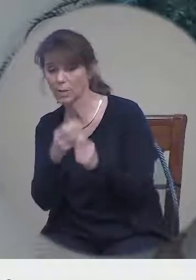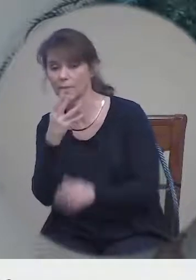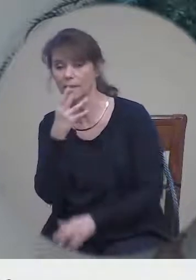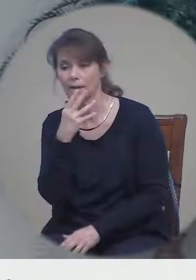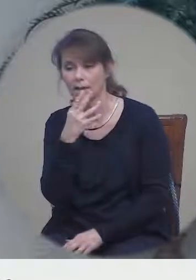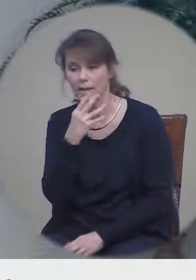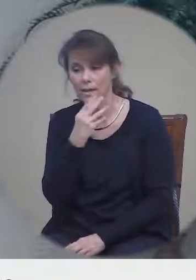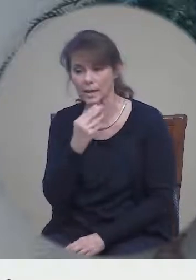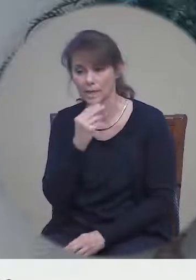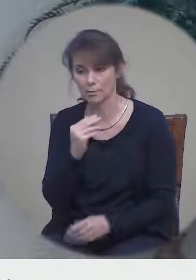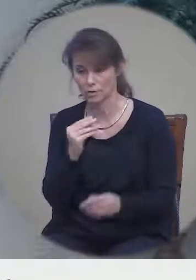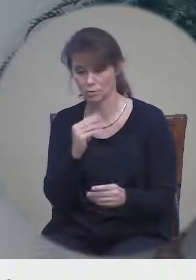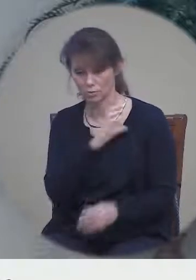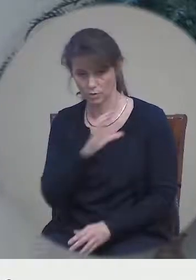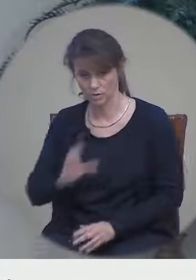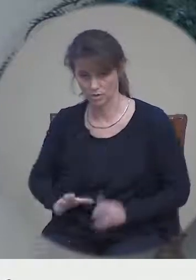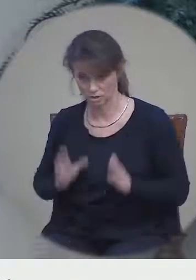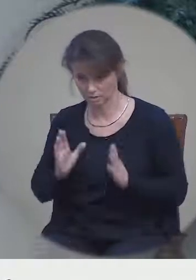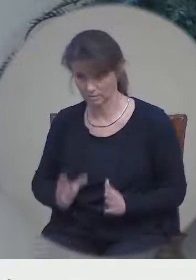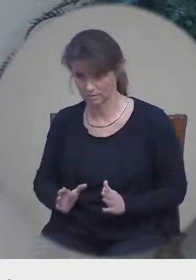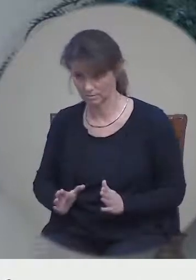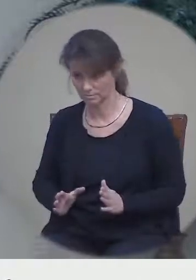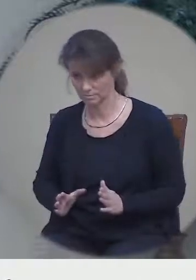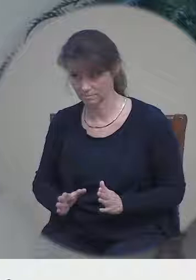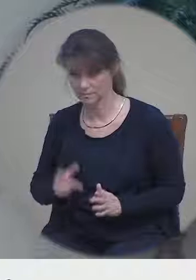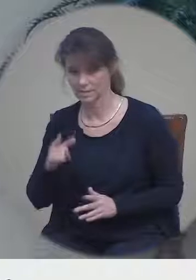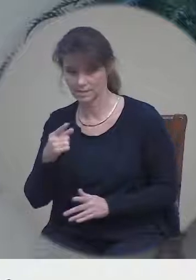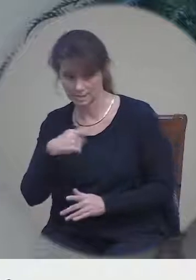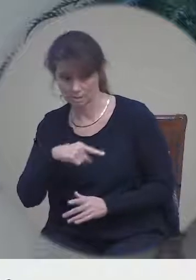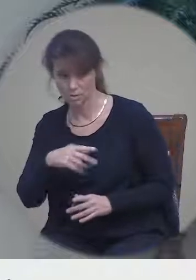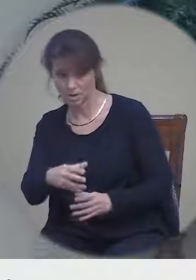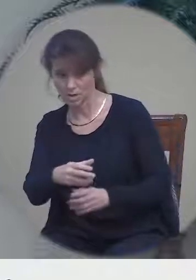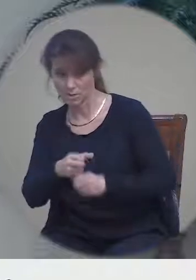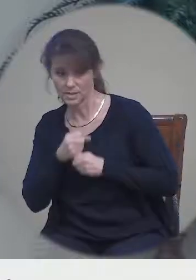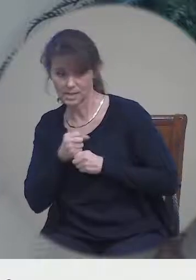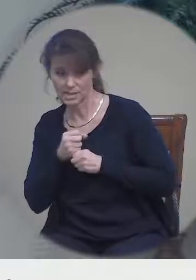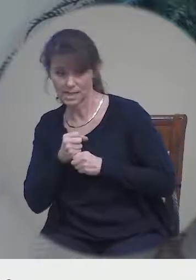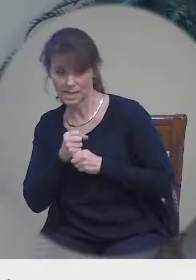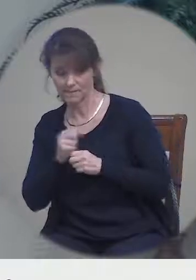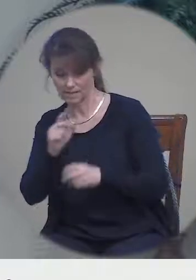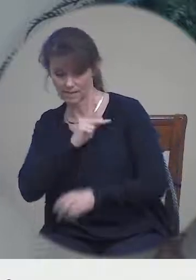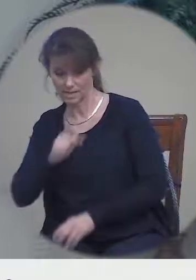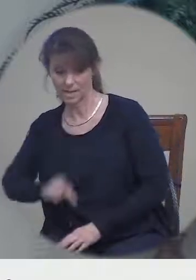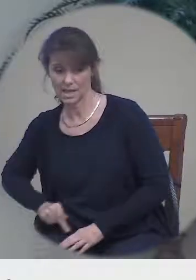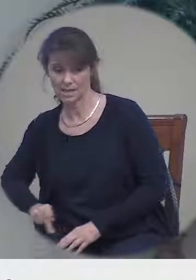therefore, since we are receiving a kingdom which cannot be shaken,